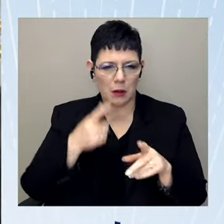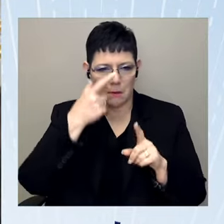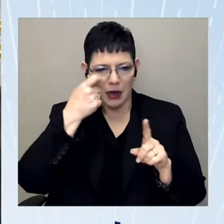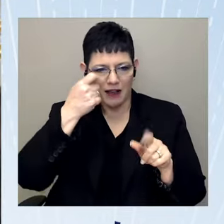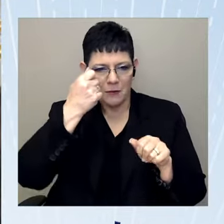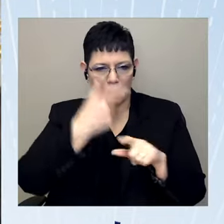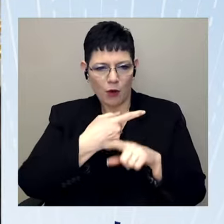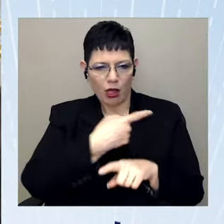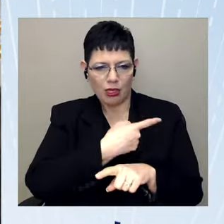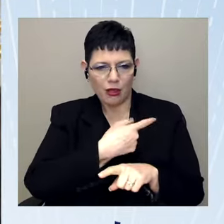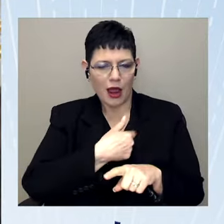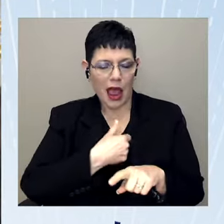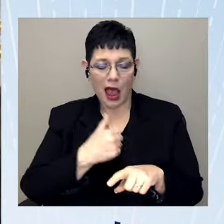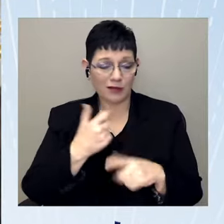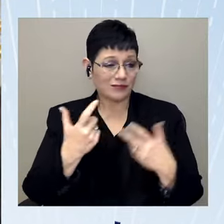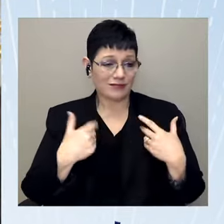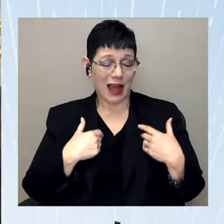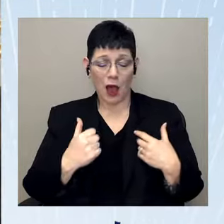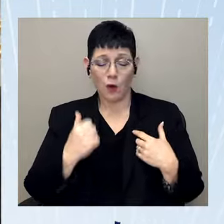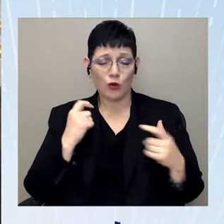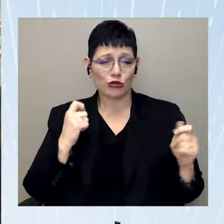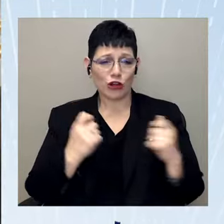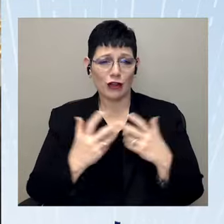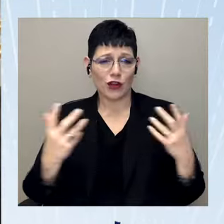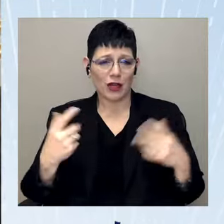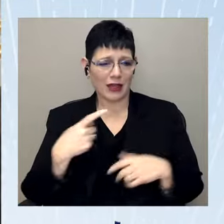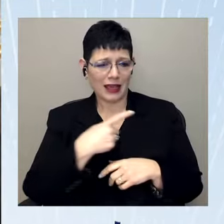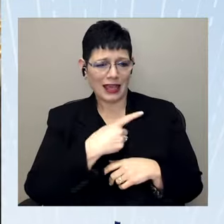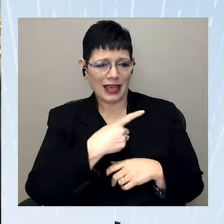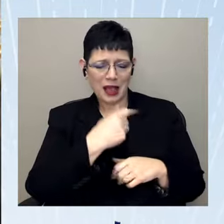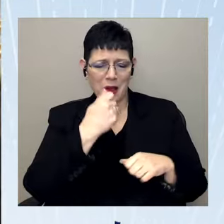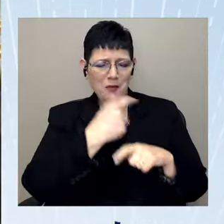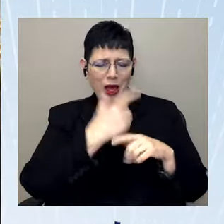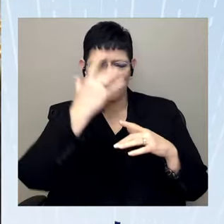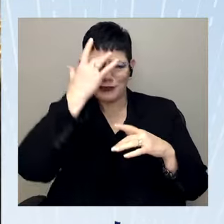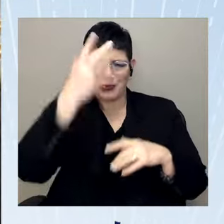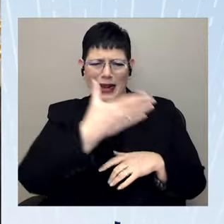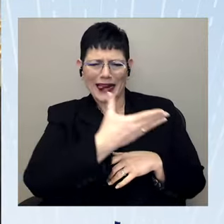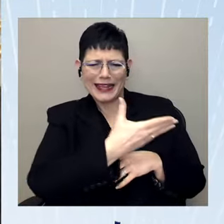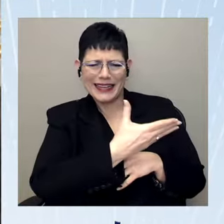wouldn't have it any other way. I mean, look how brilliant Carson is.